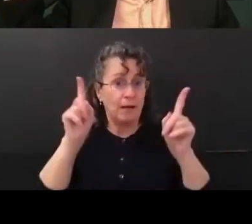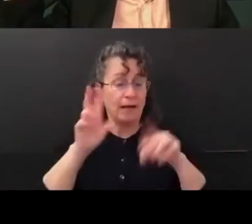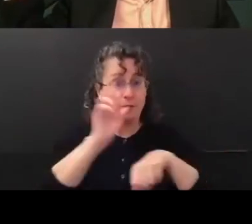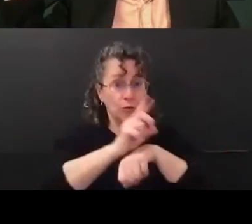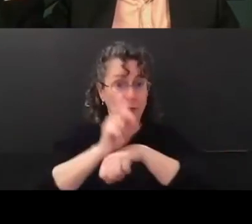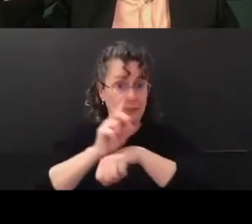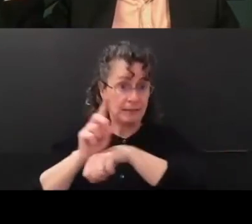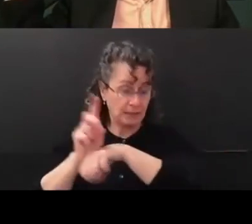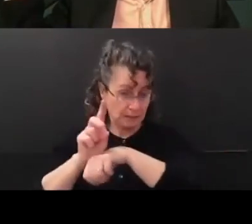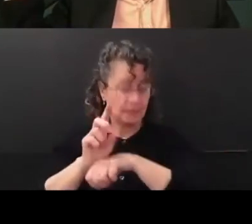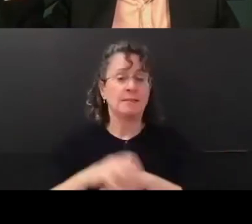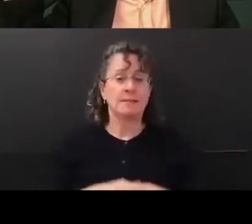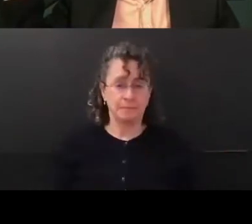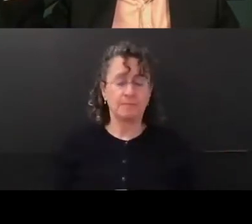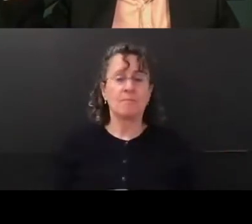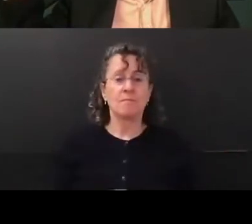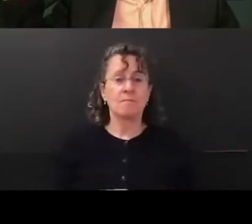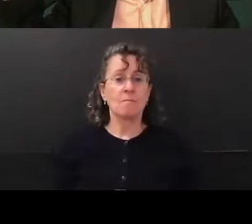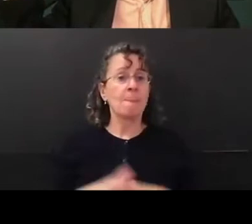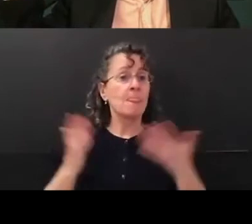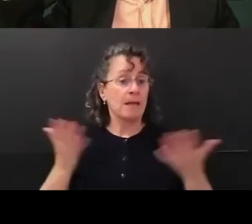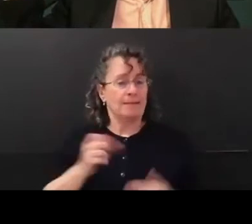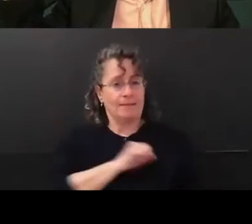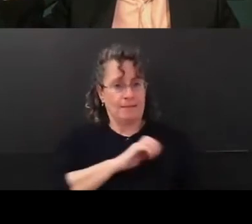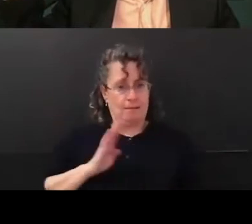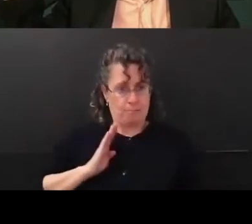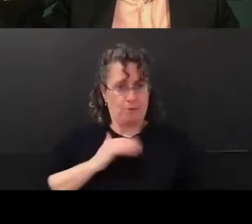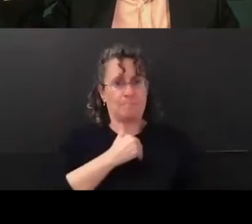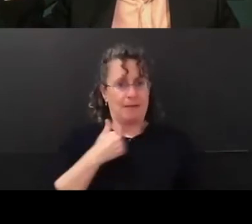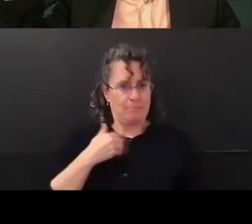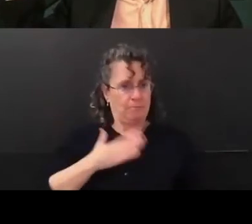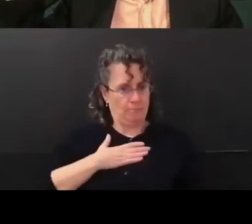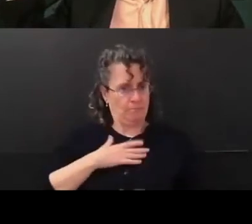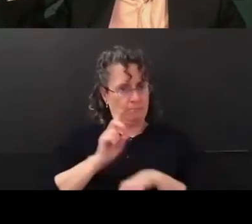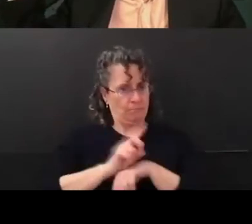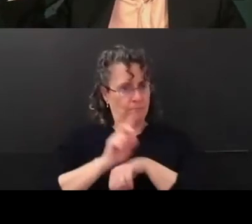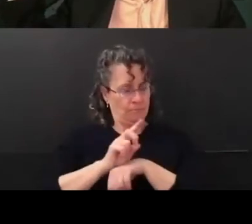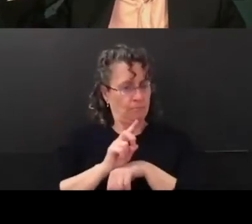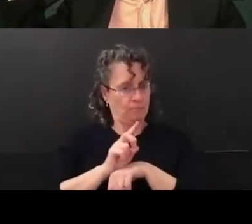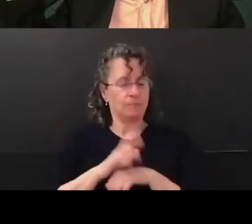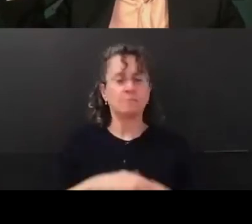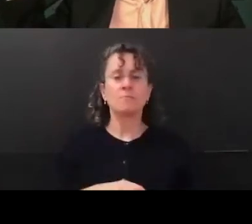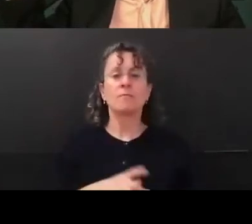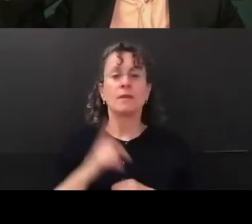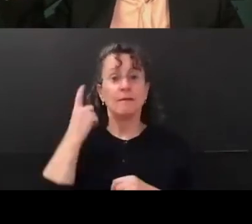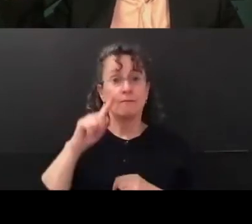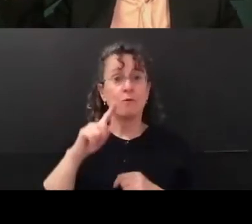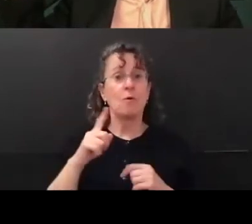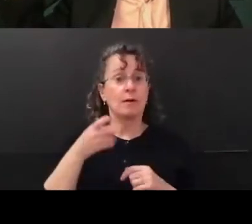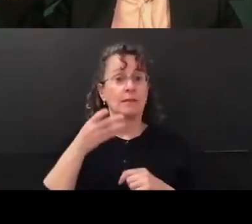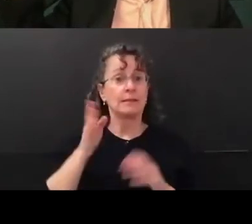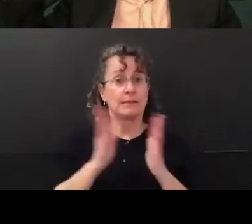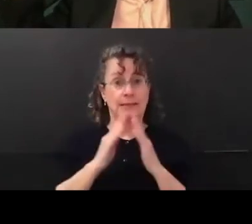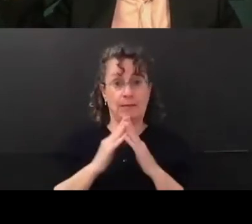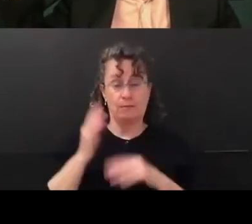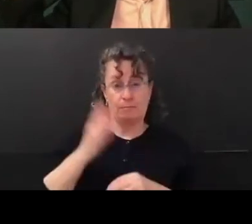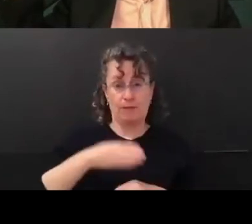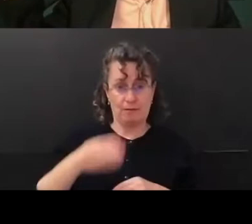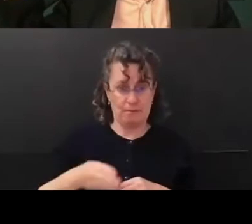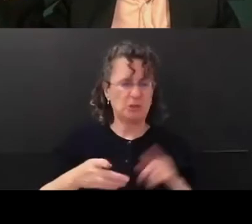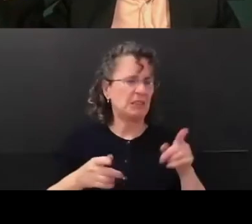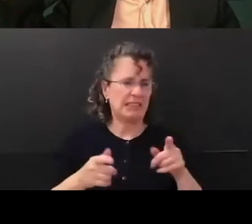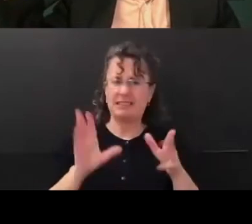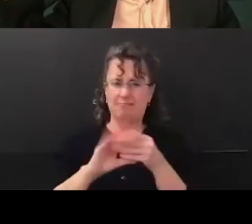duties of Select Board member of Select Board member for the town of Brattleboro for the town of